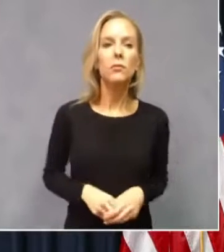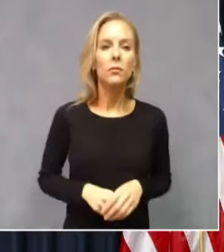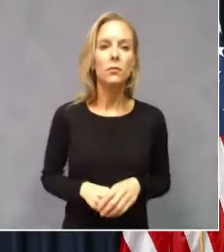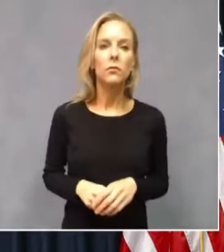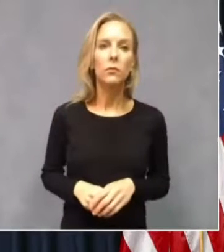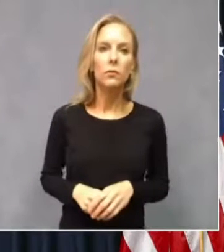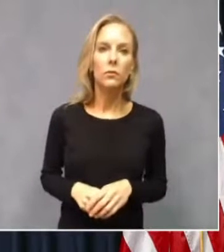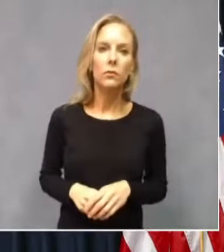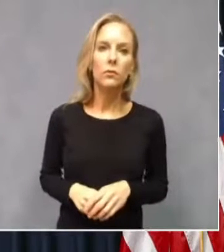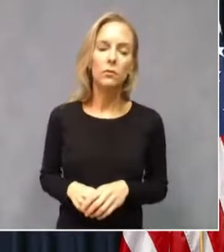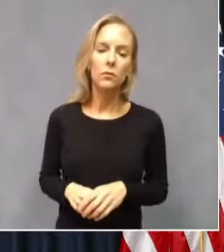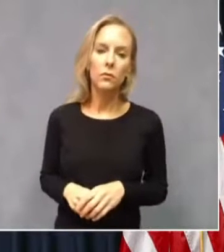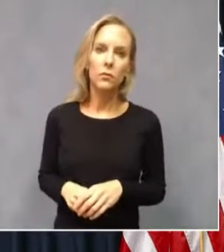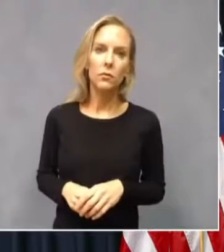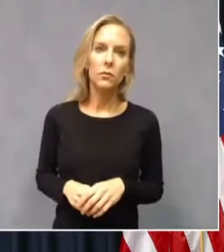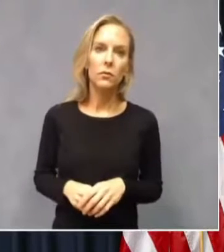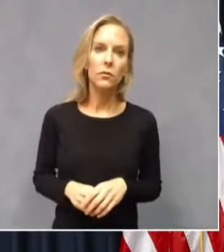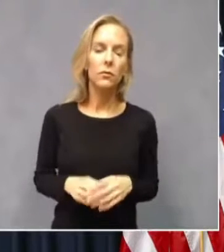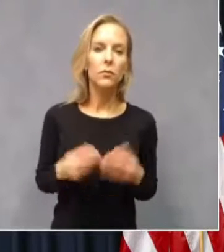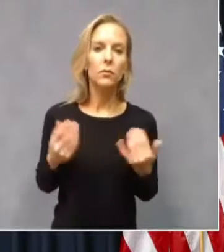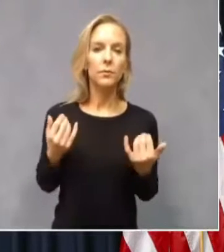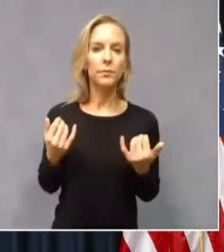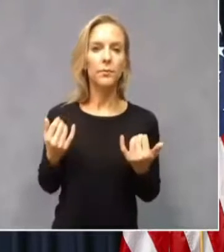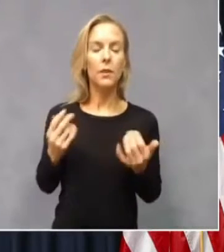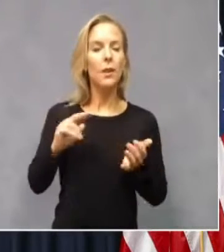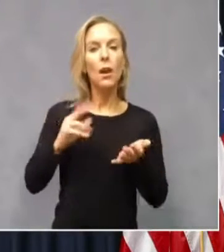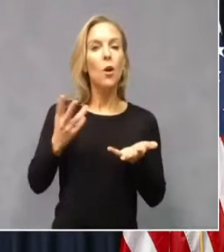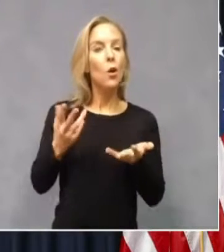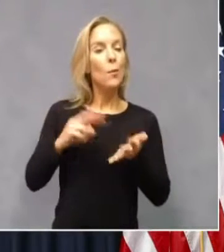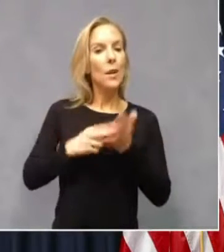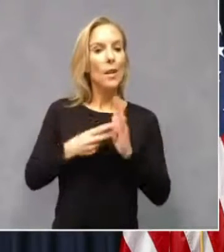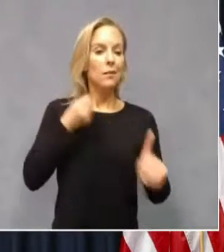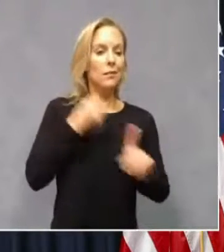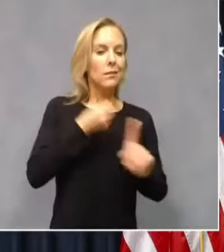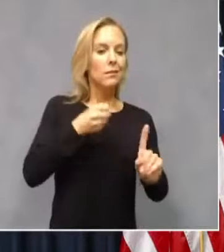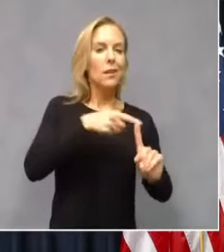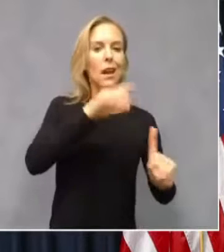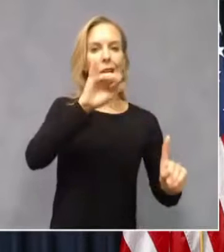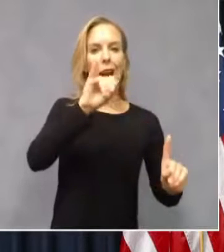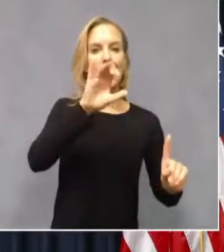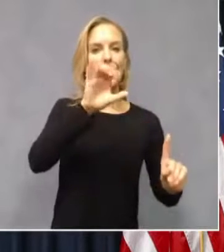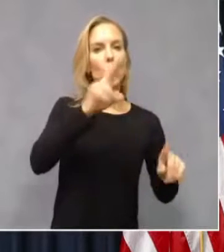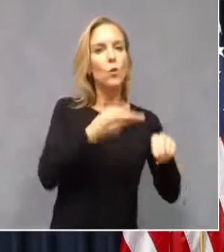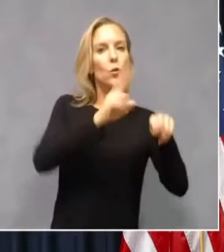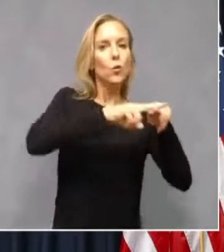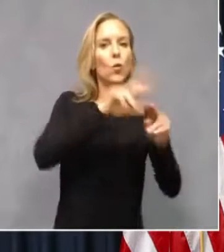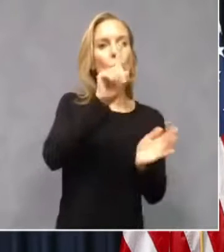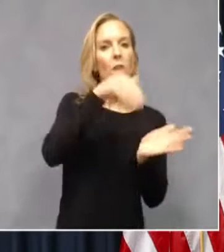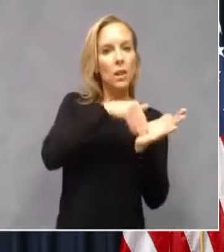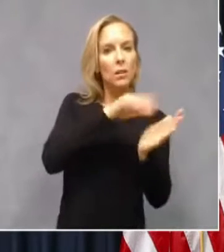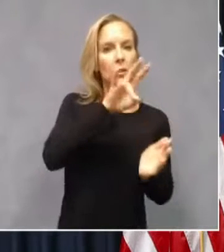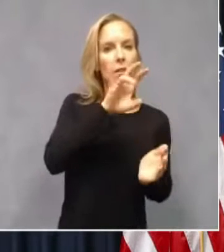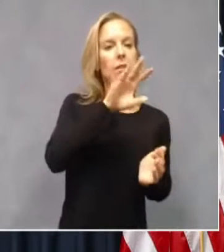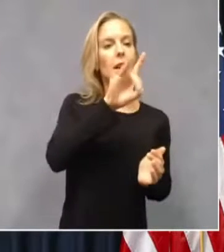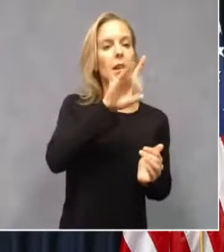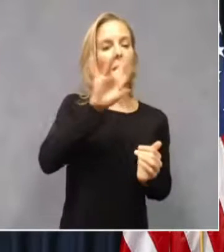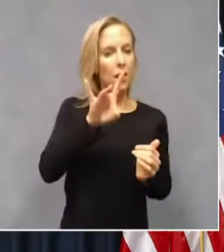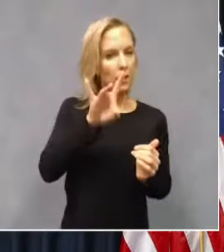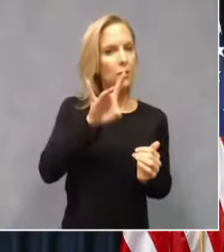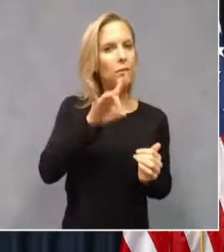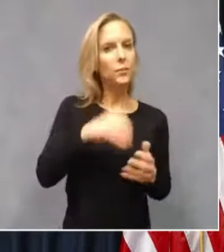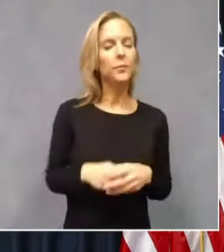an uptick, though, in our hospitalization in our ICU, 1,788